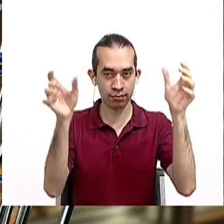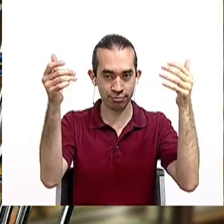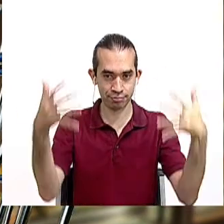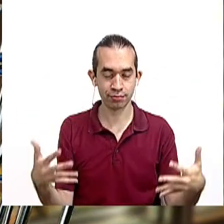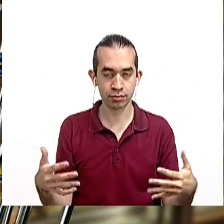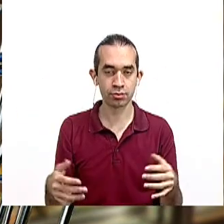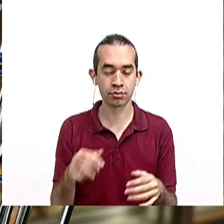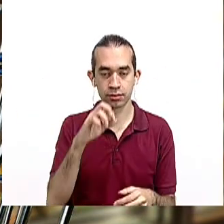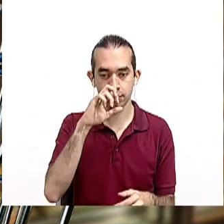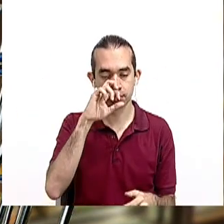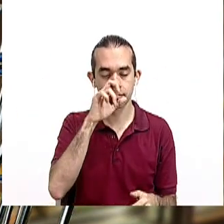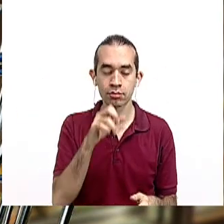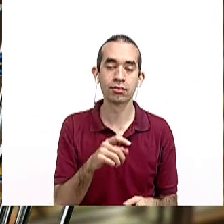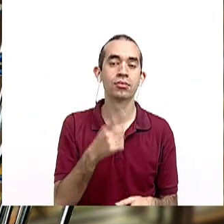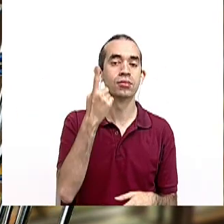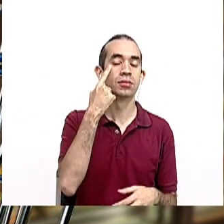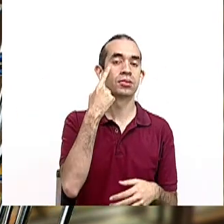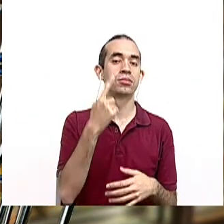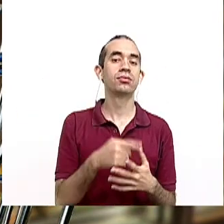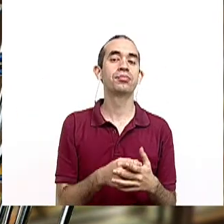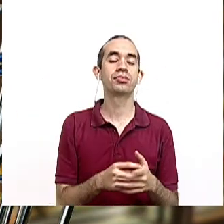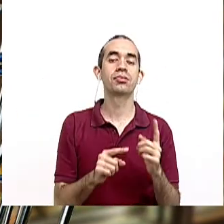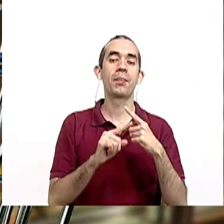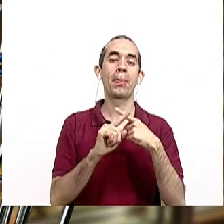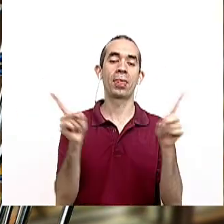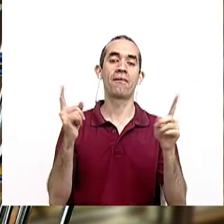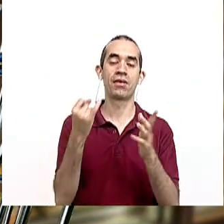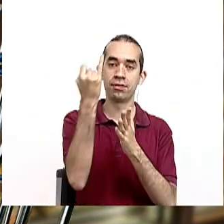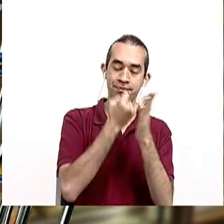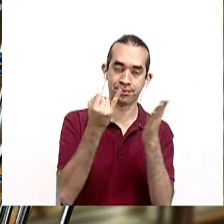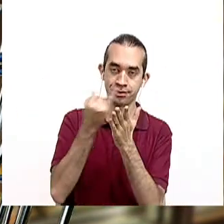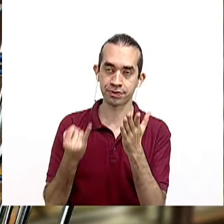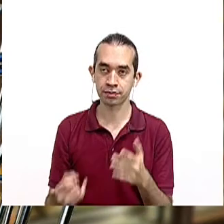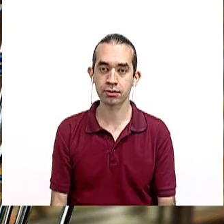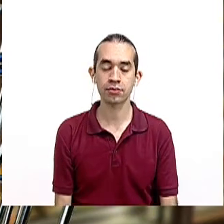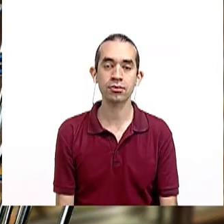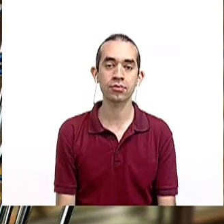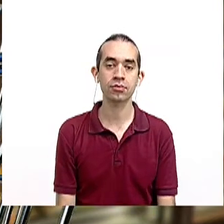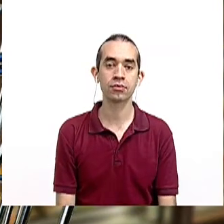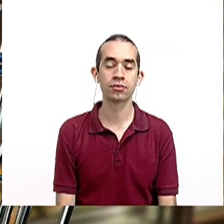nouns you recognize. Let's look at the different graphic organizers.